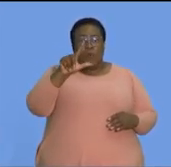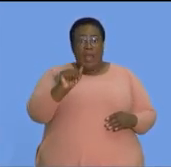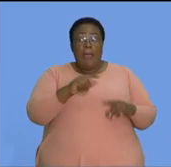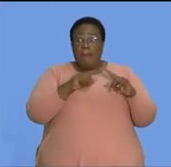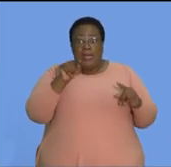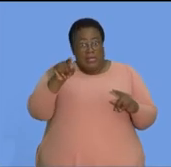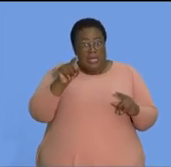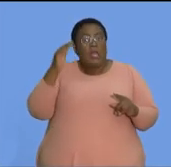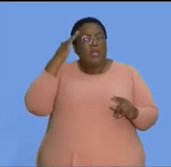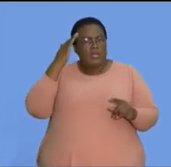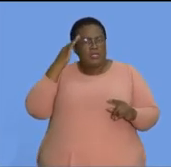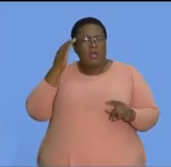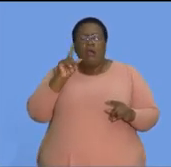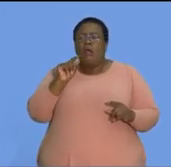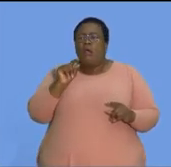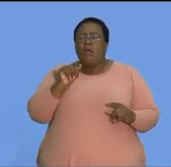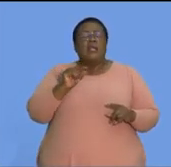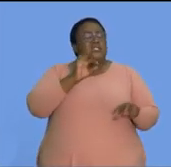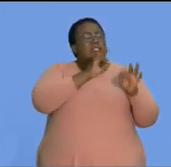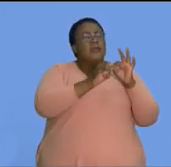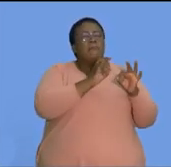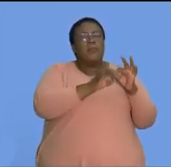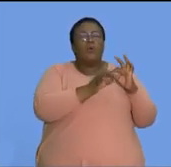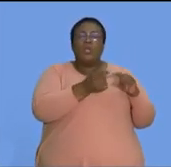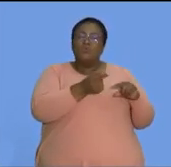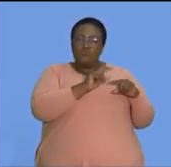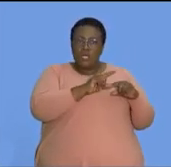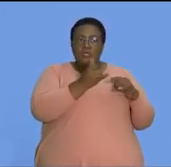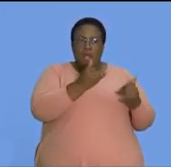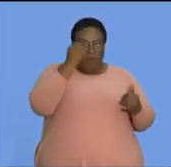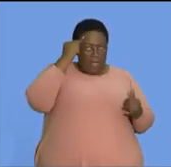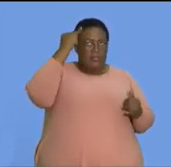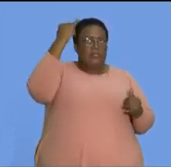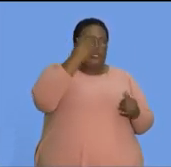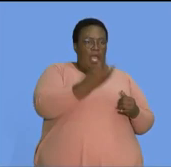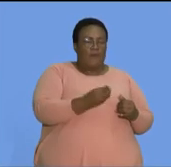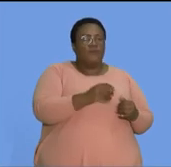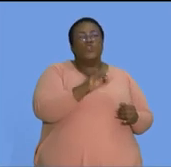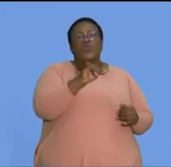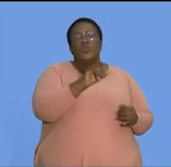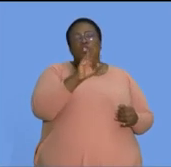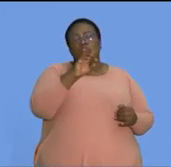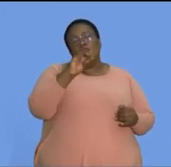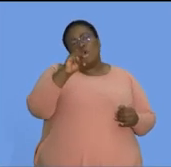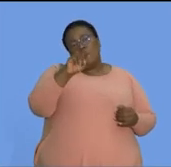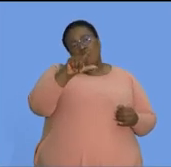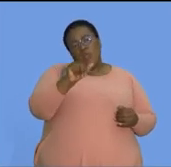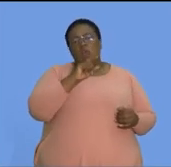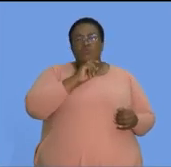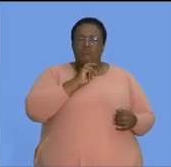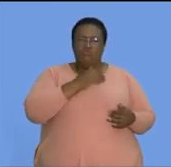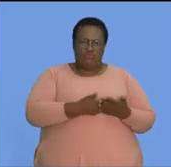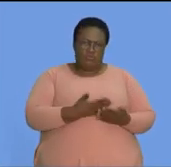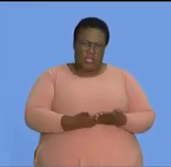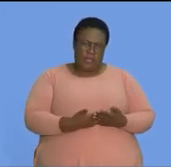simple interest at the end. It is giving you an idea now as to which formula is it that you must lean over so that you can